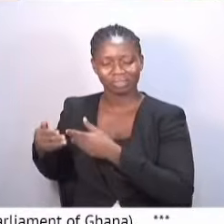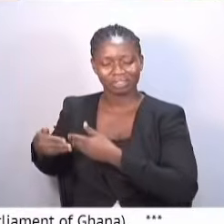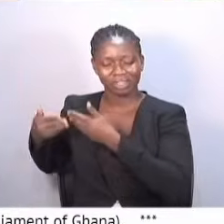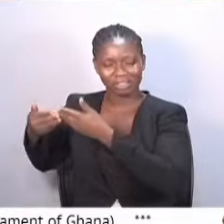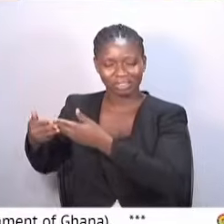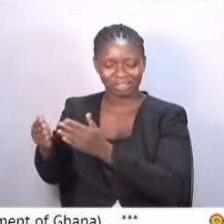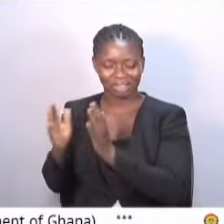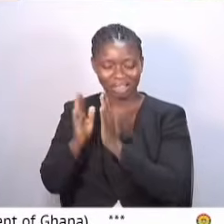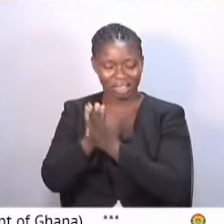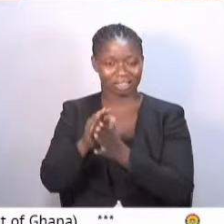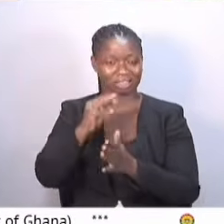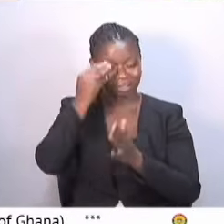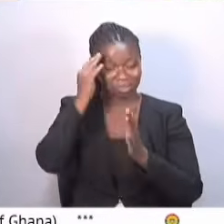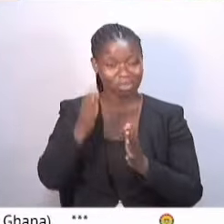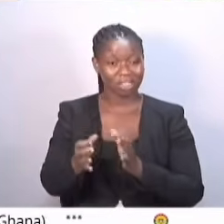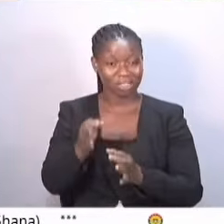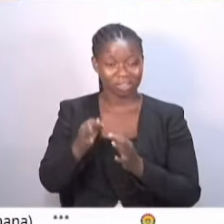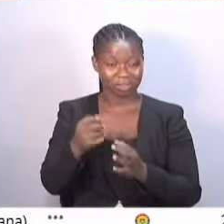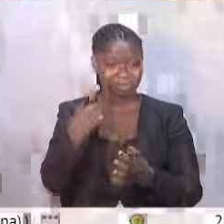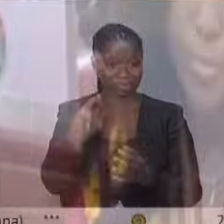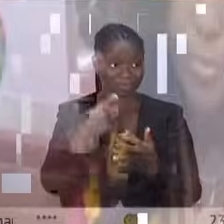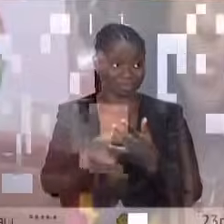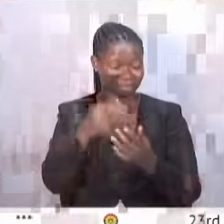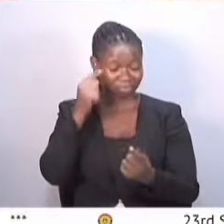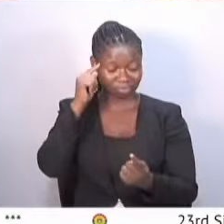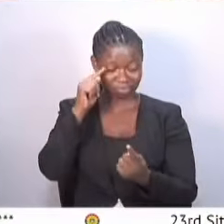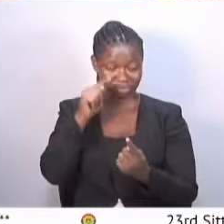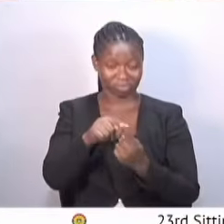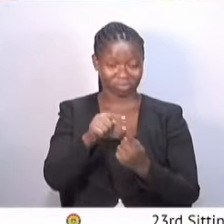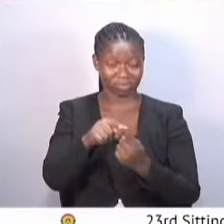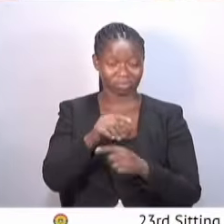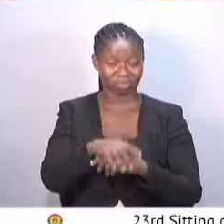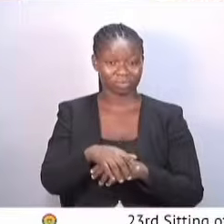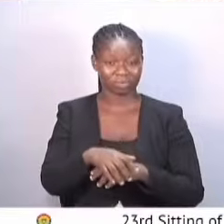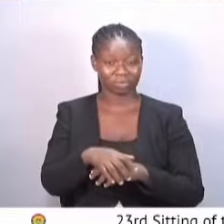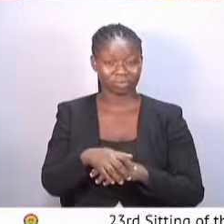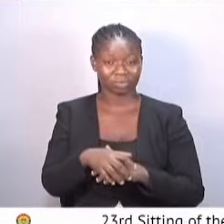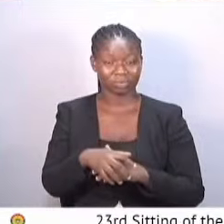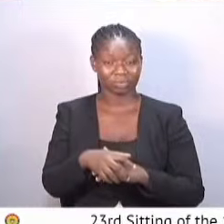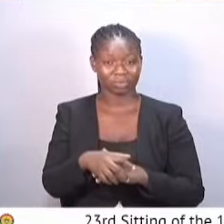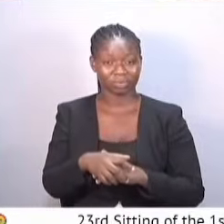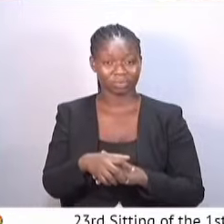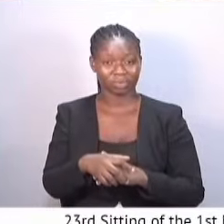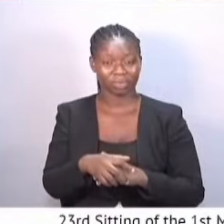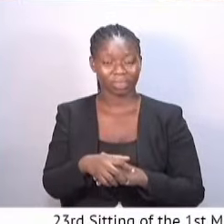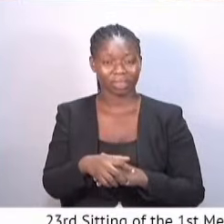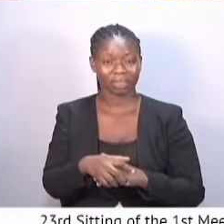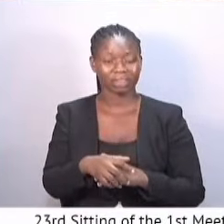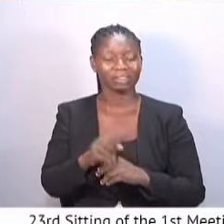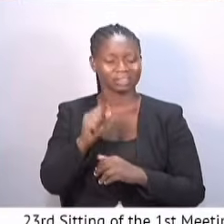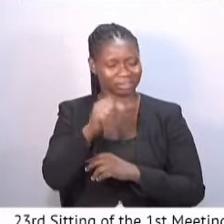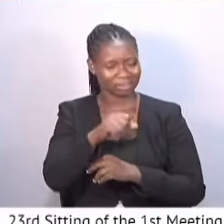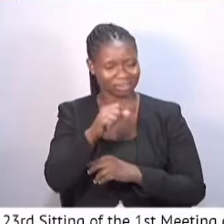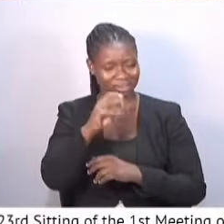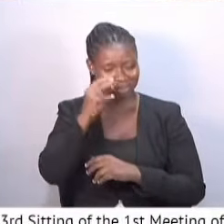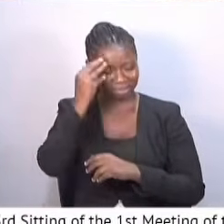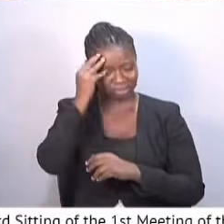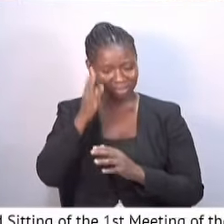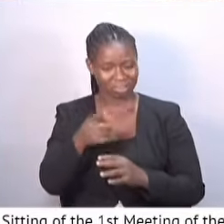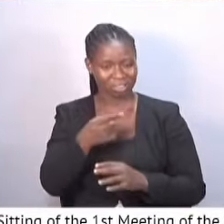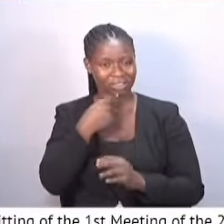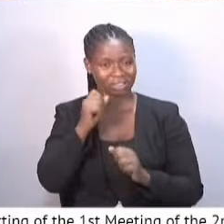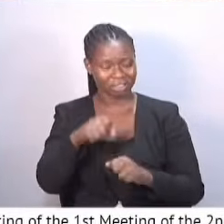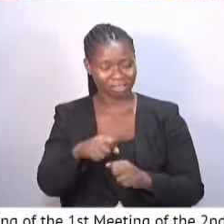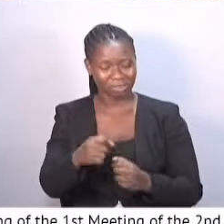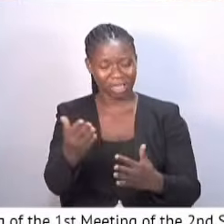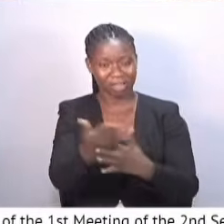him. So if you are looking for specificity of that, the man is saying yes. But